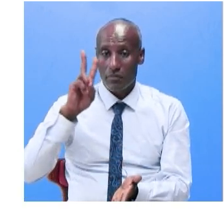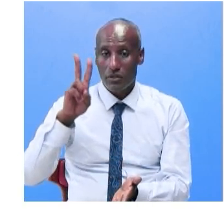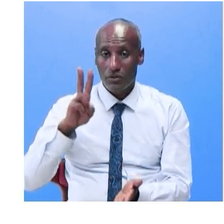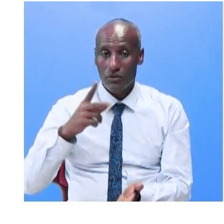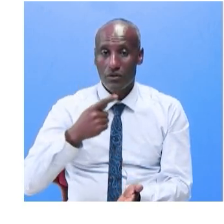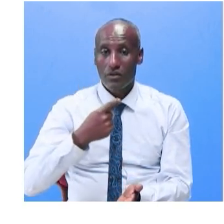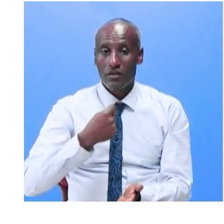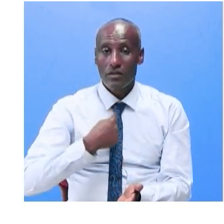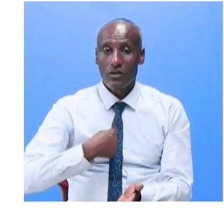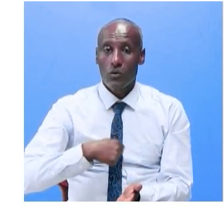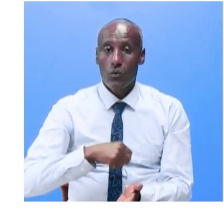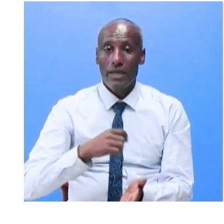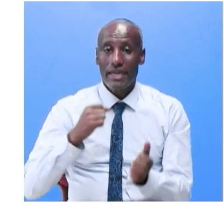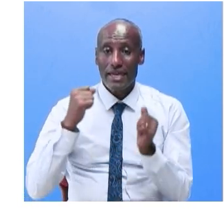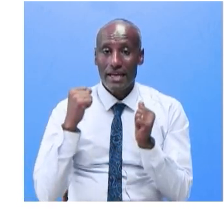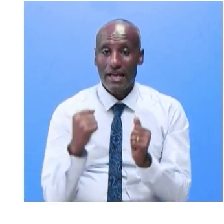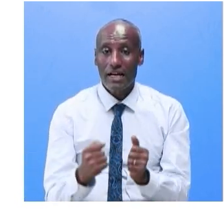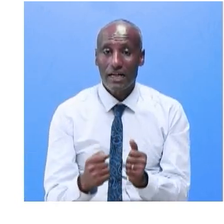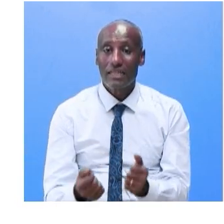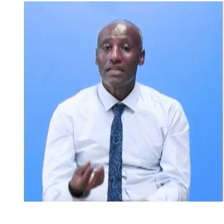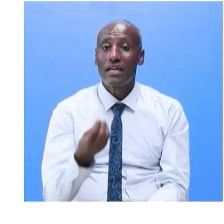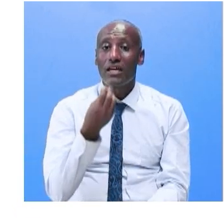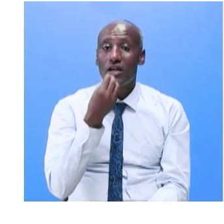Eat lunch.